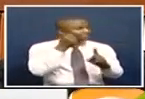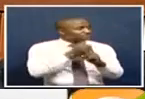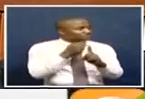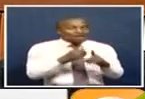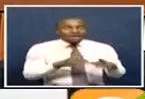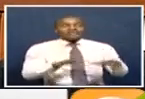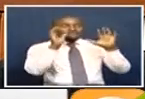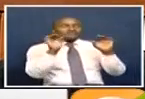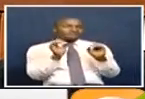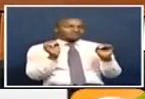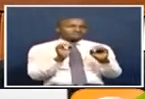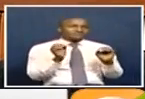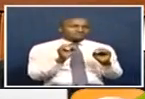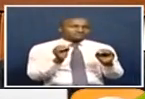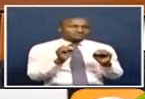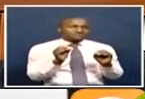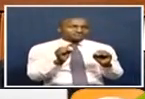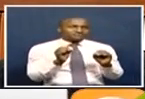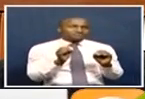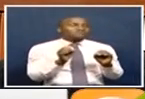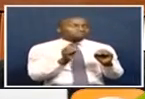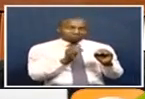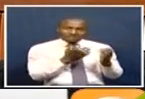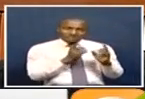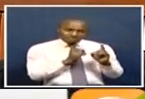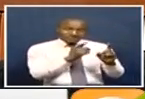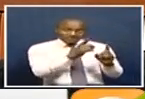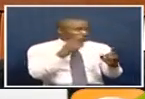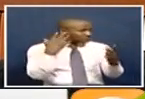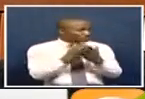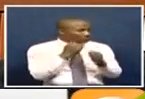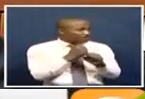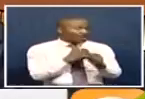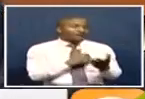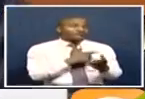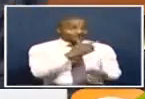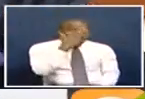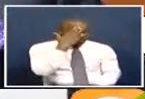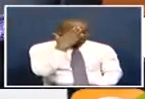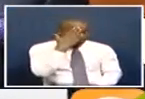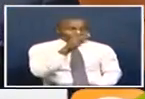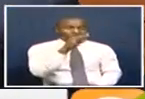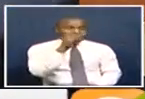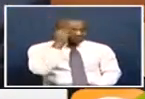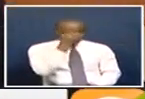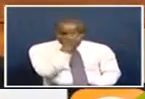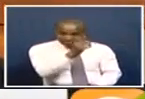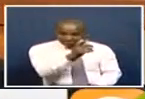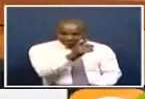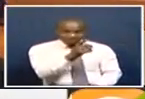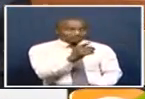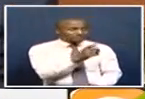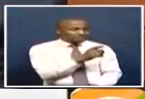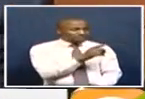up. Somebody would have rewarded her. And she has a record. Yeah. You know, Martha and